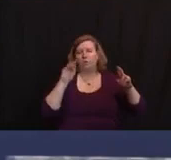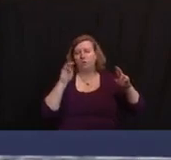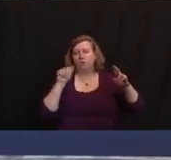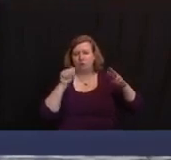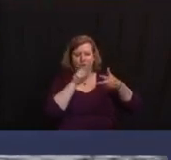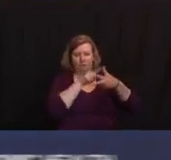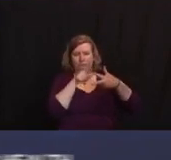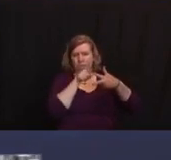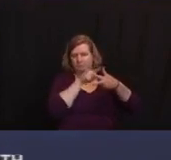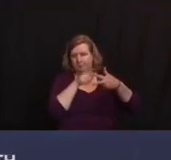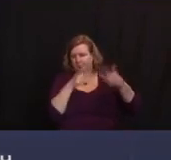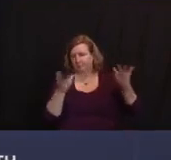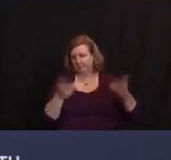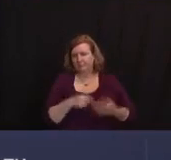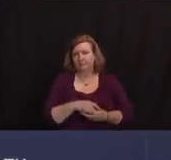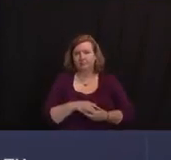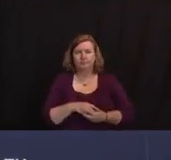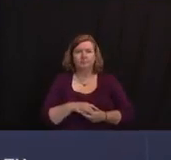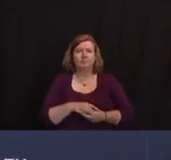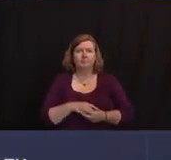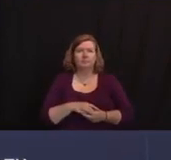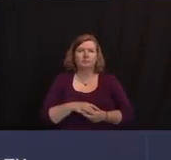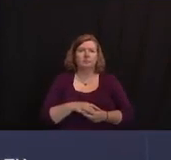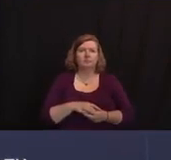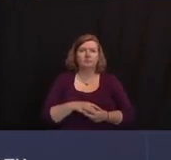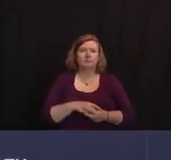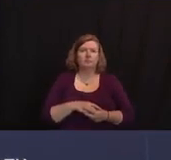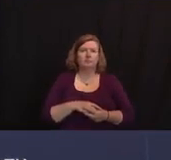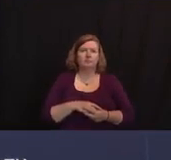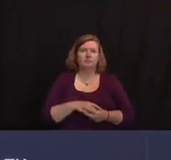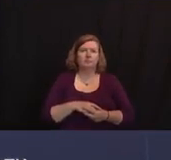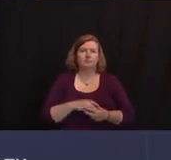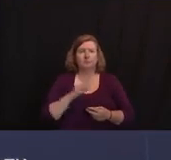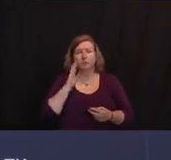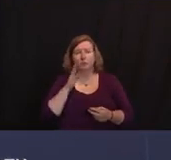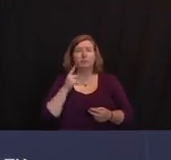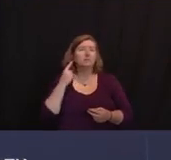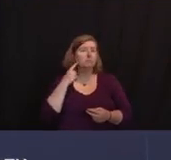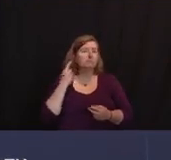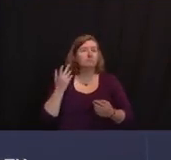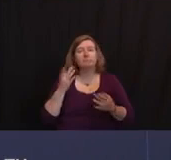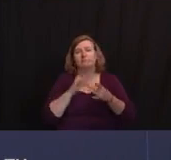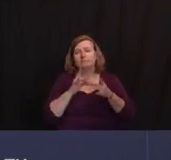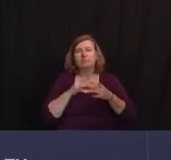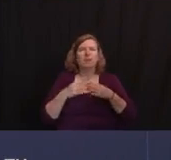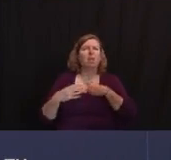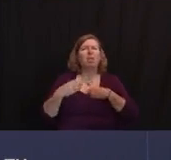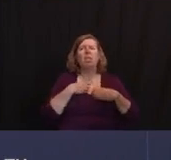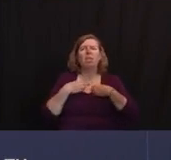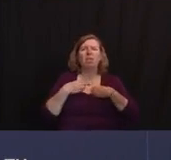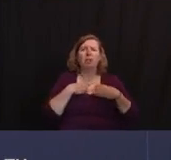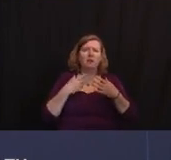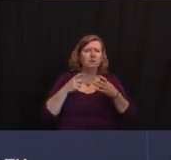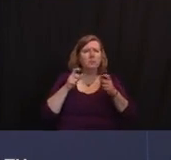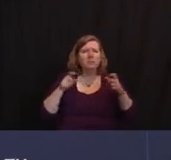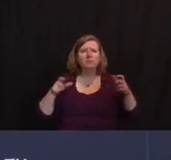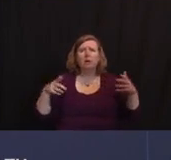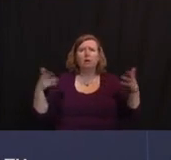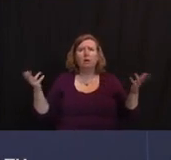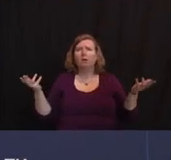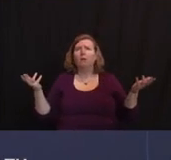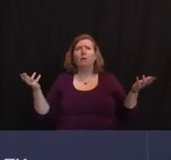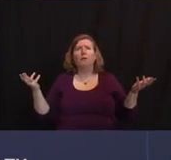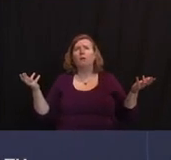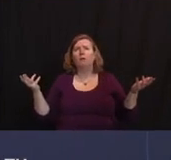Again, I'm sure that's not going to be that you all won't hear that, hey, I don't know, that somewhere in the system, this is a bump in the road,